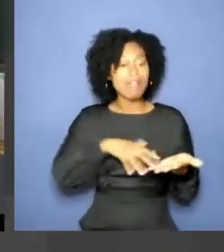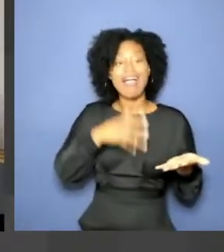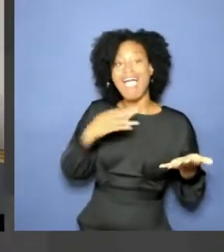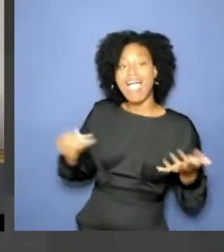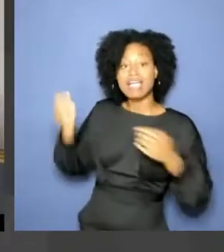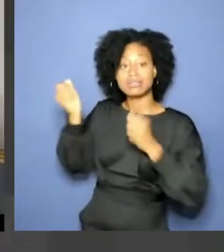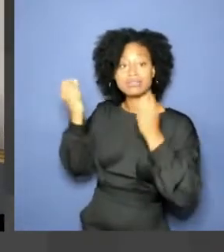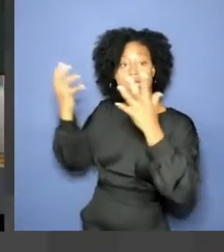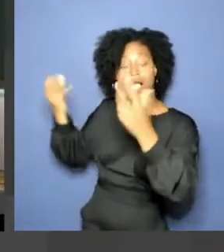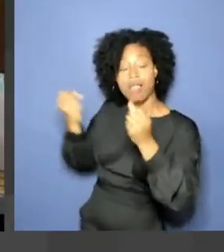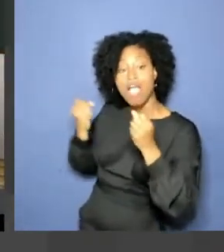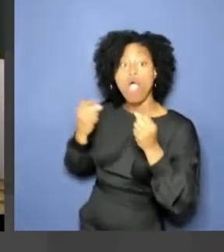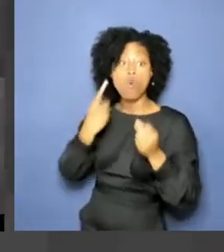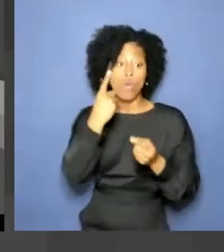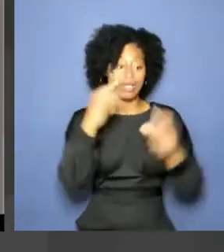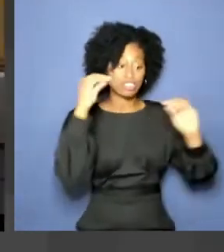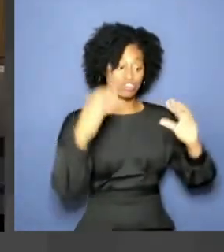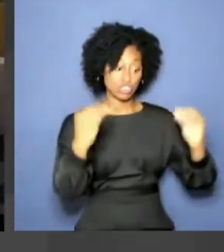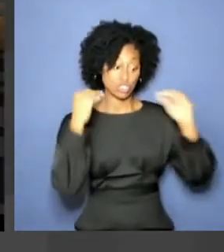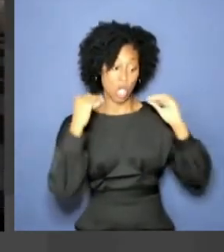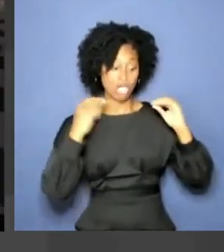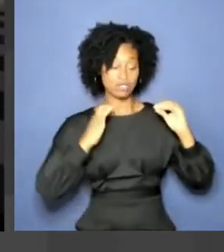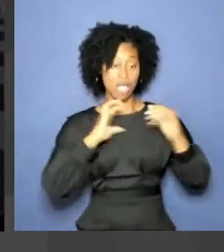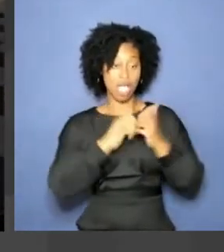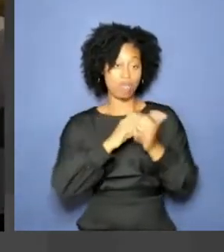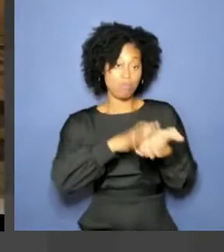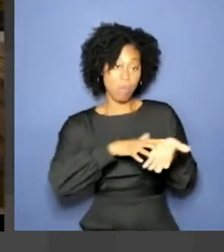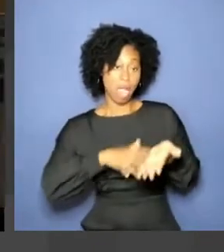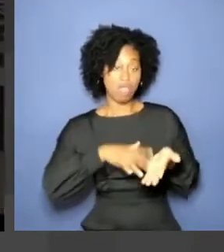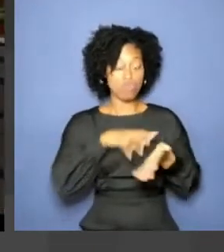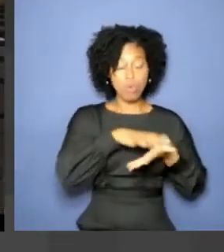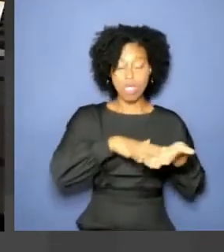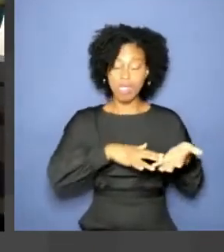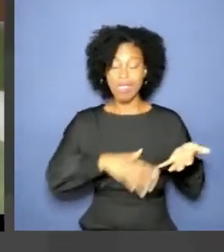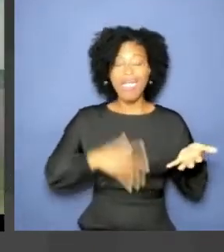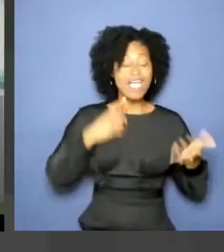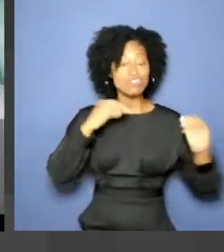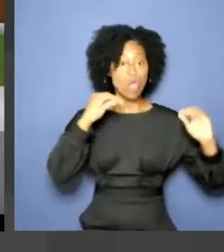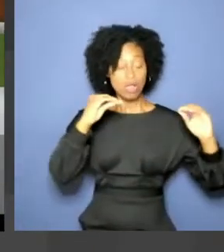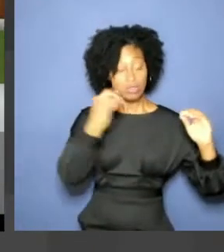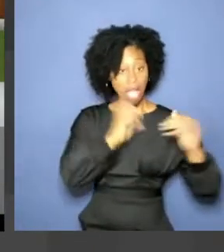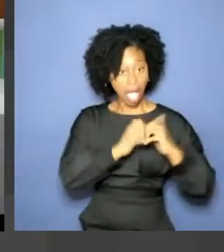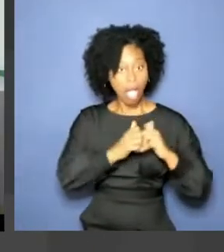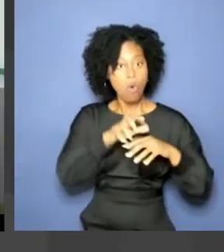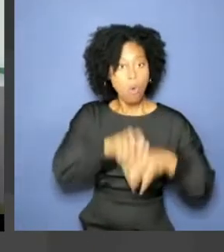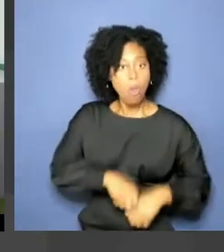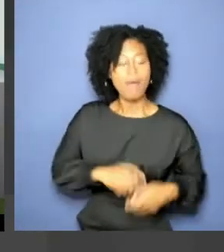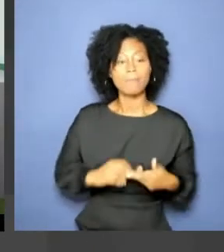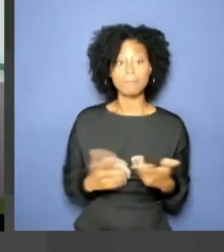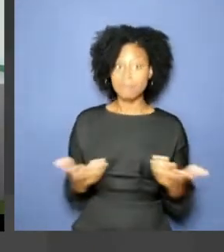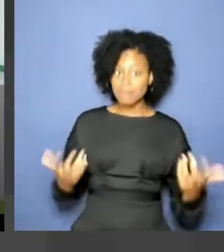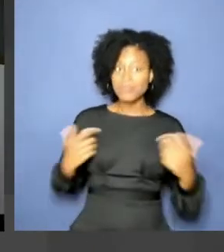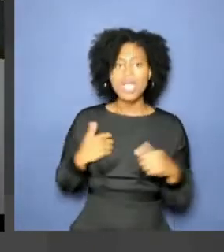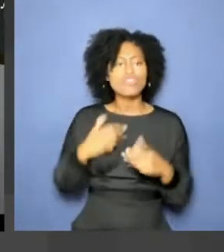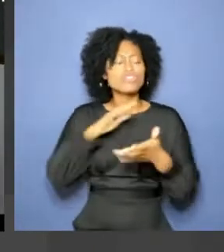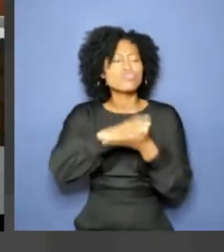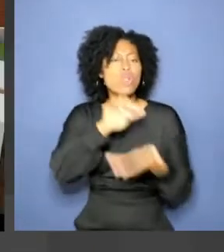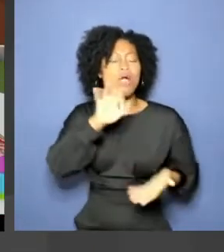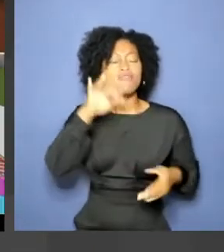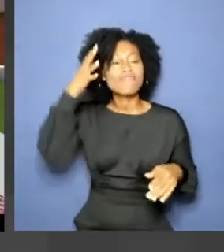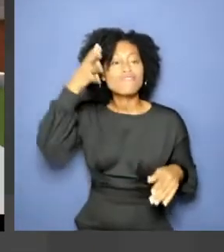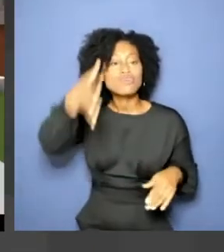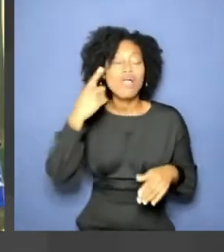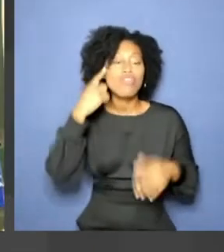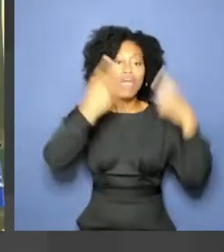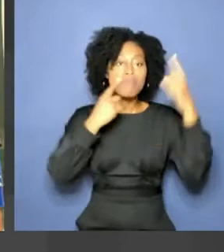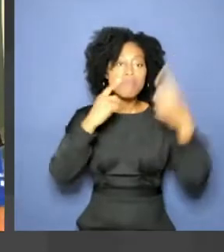Braille and she taught us a thing or two. Take a look at what these girls built, a school of the future. They thought about clean energy and inclusive